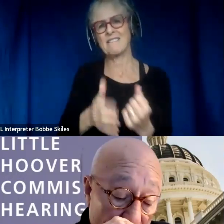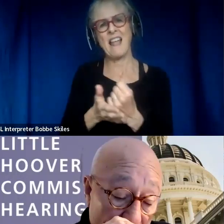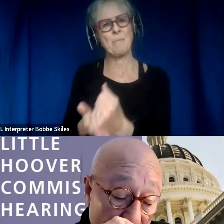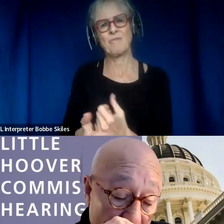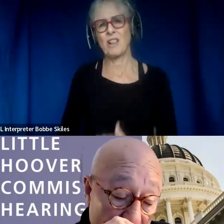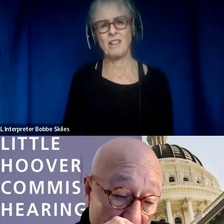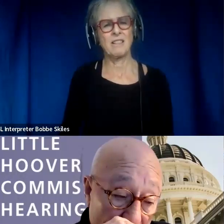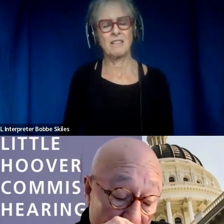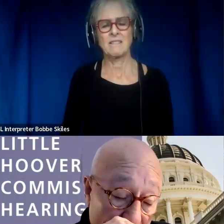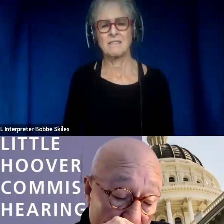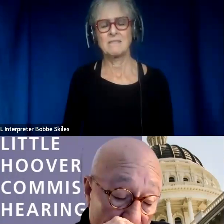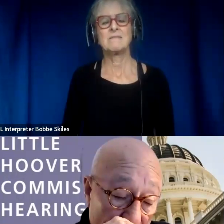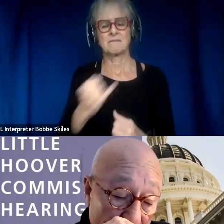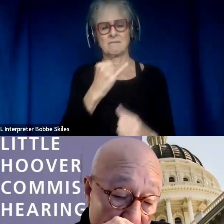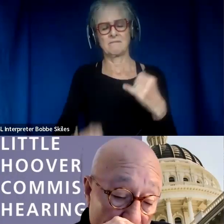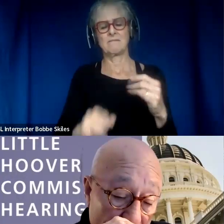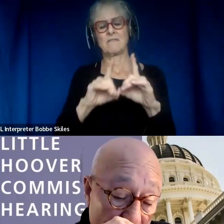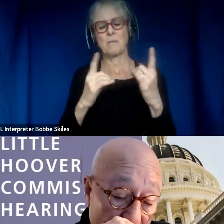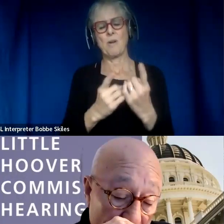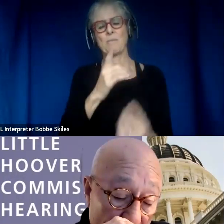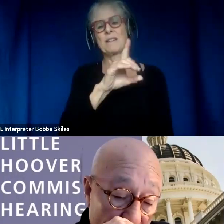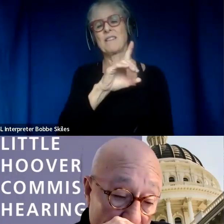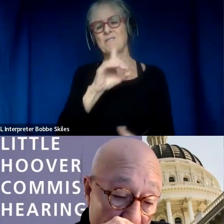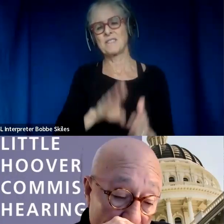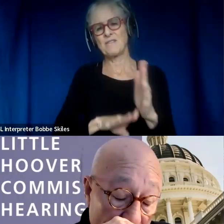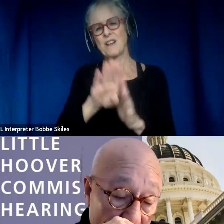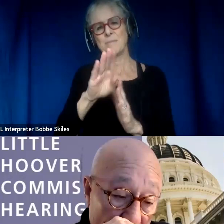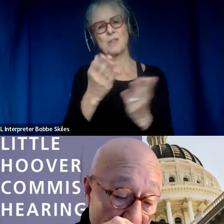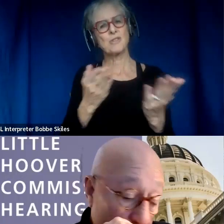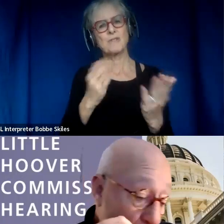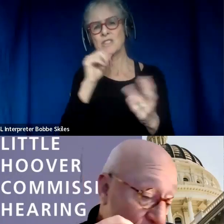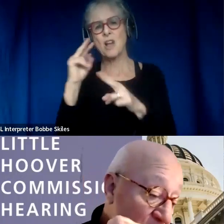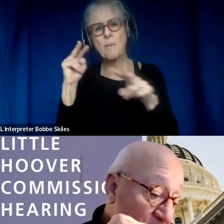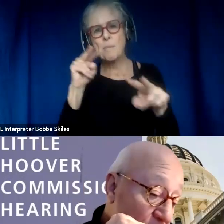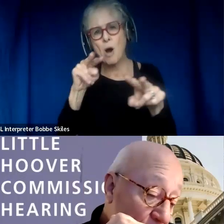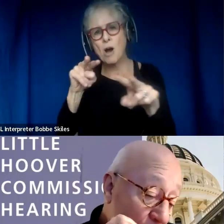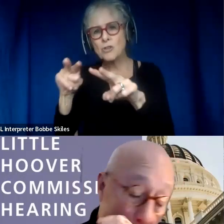Last of all, Department of Developmental Service is not monitoring regional center